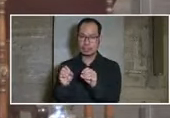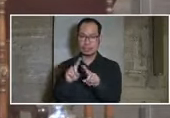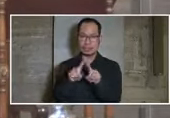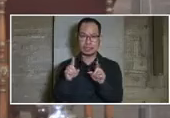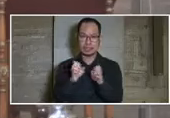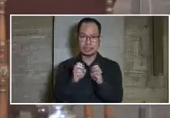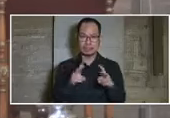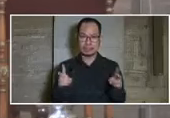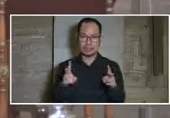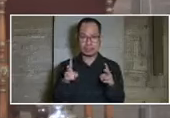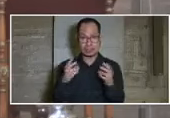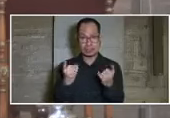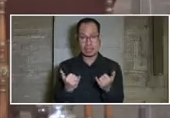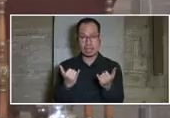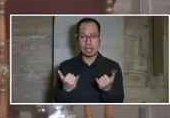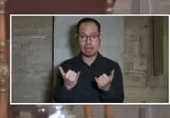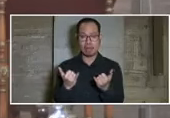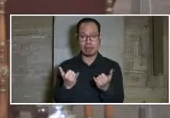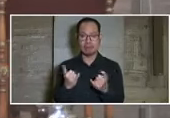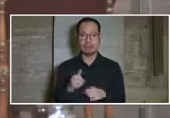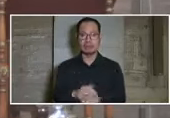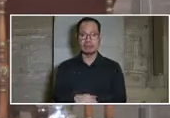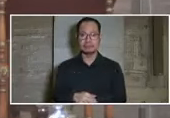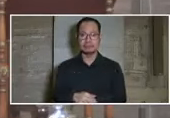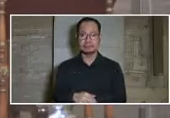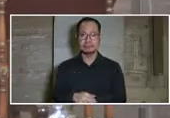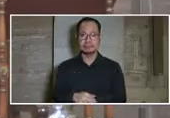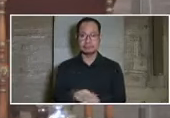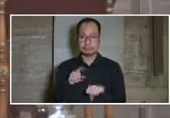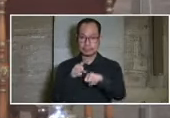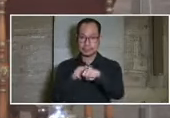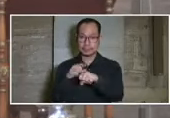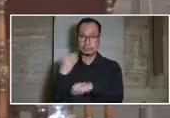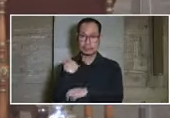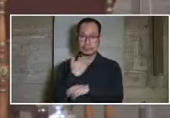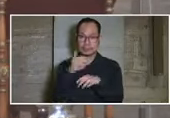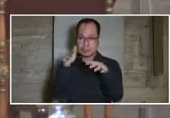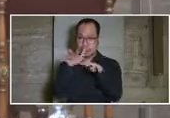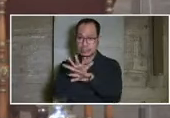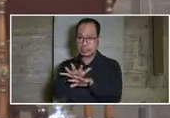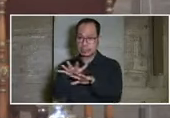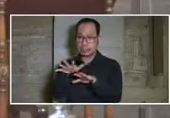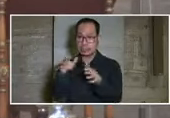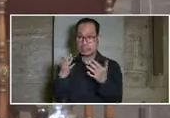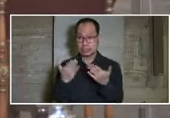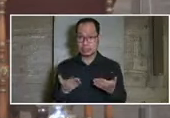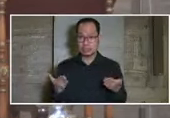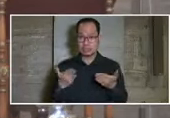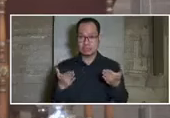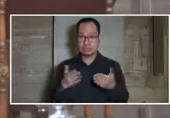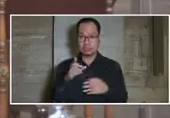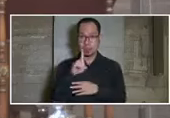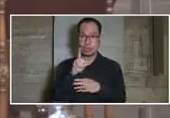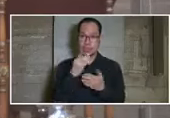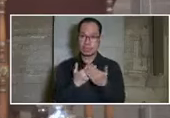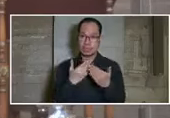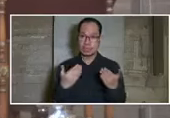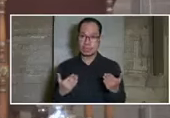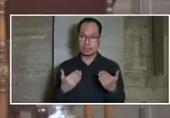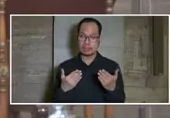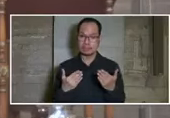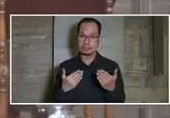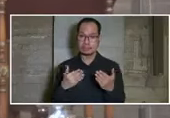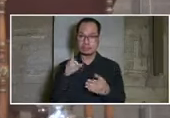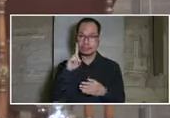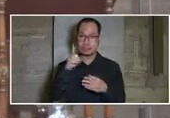But even for now, even now at this time that we are all gathered here, it is one thing, it is